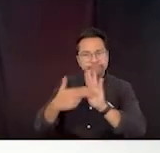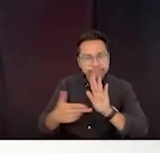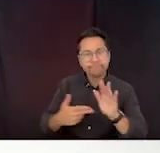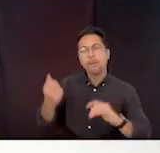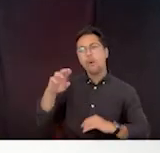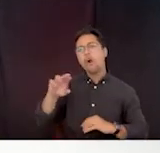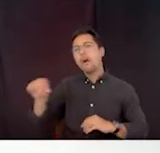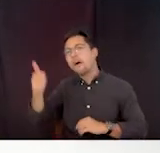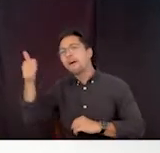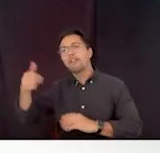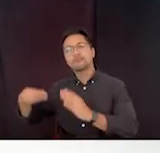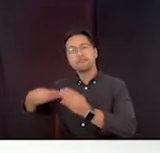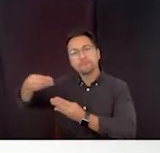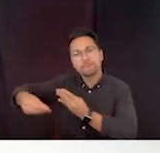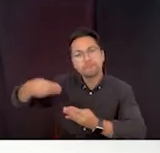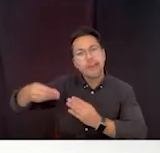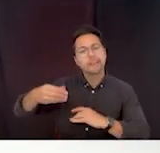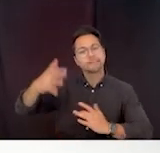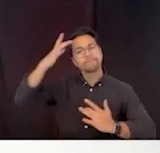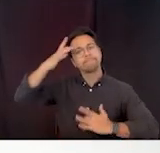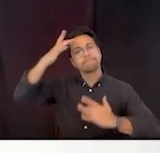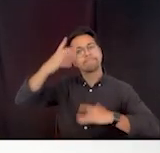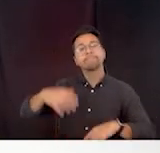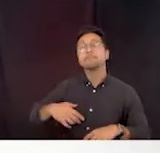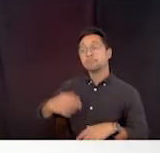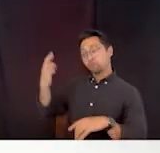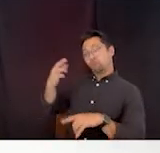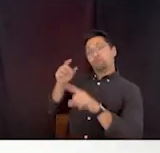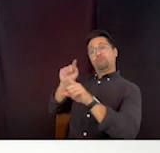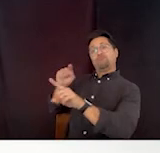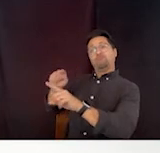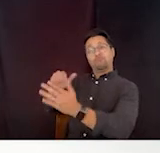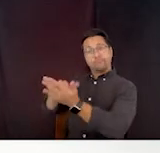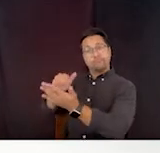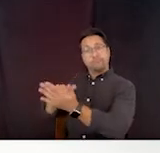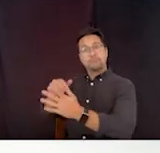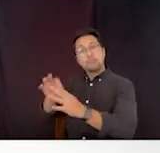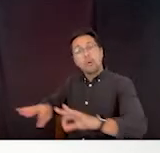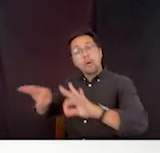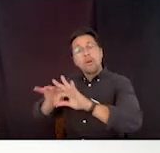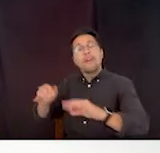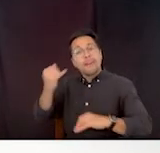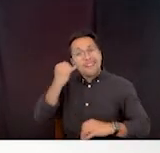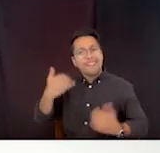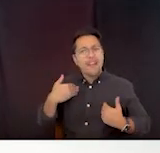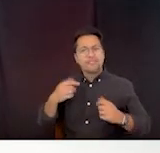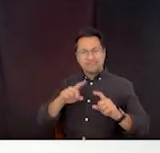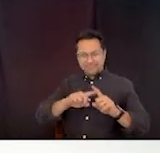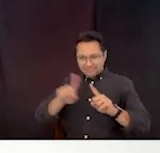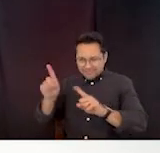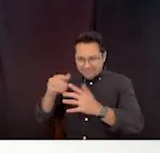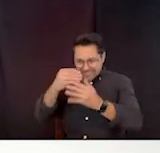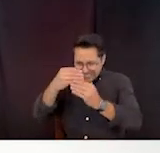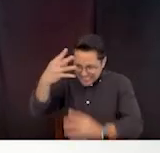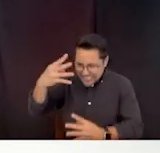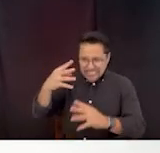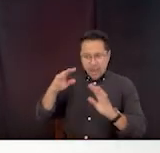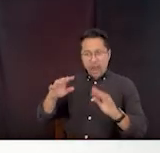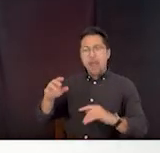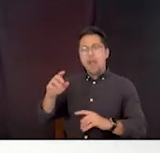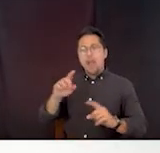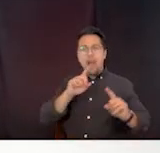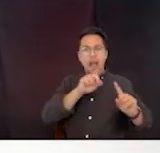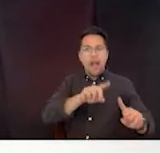underlying genetic condition. And the reason this is really important is because when you have all of those different factors and you're going to